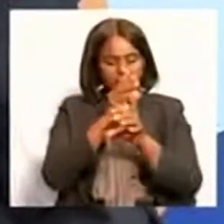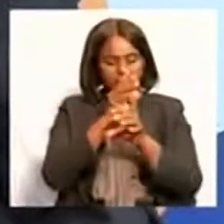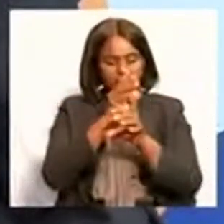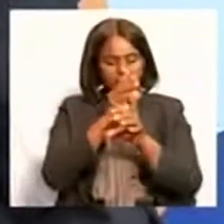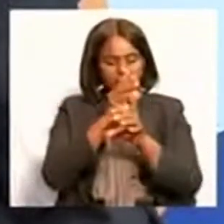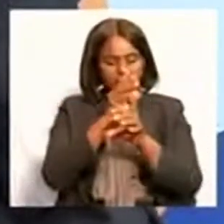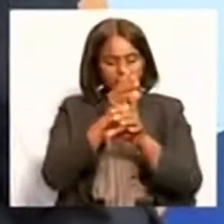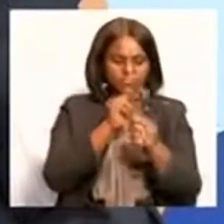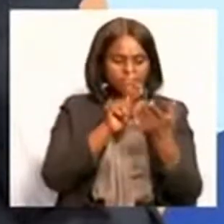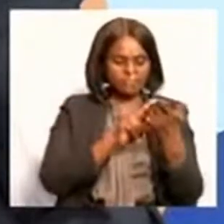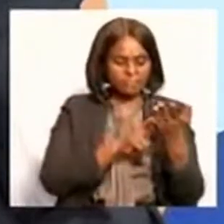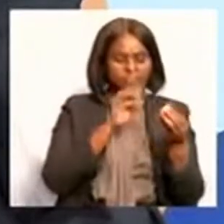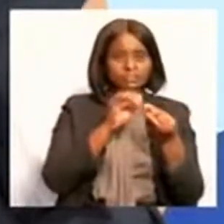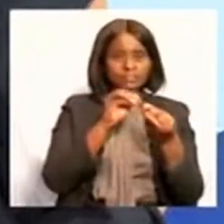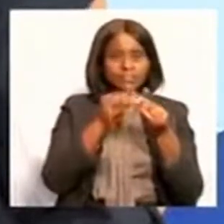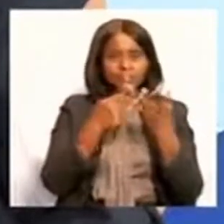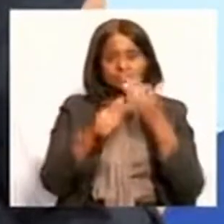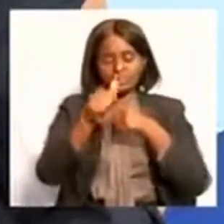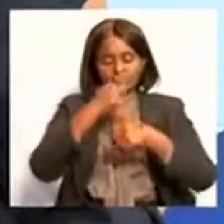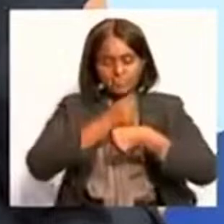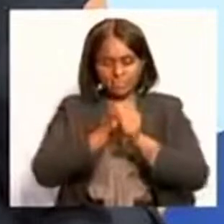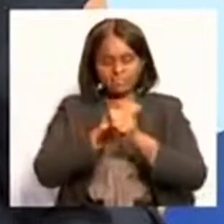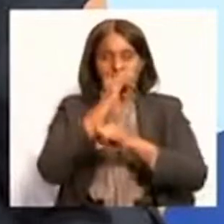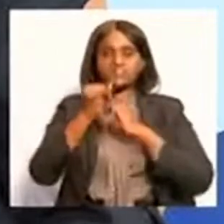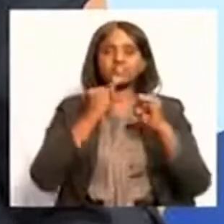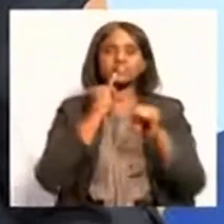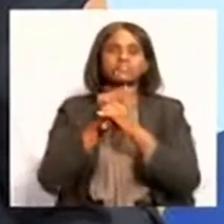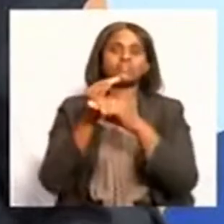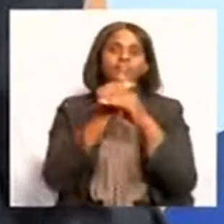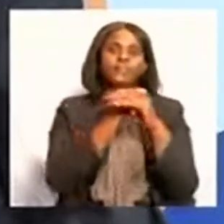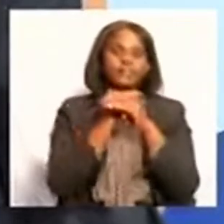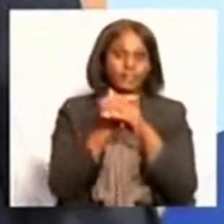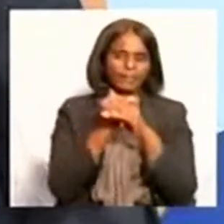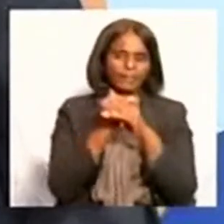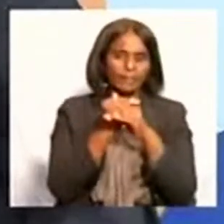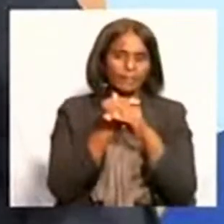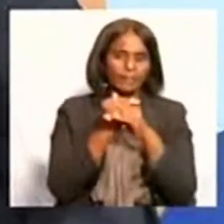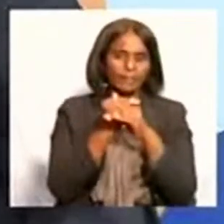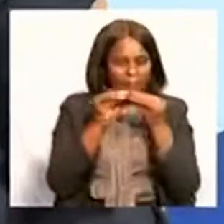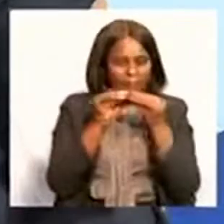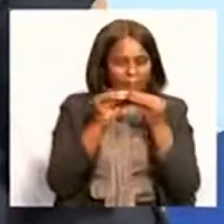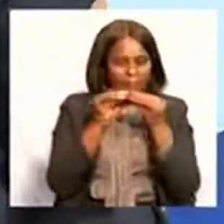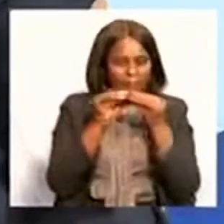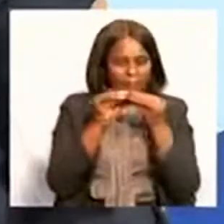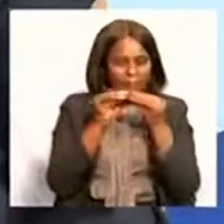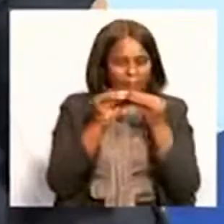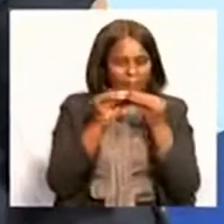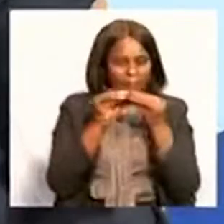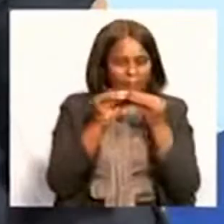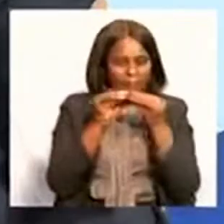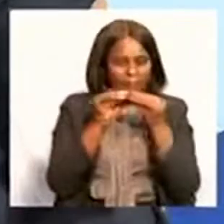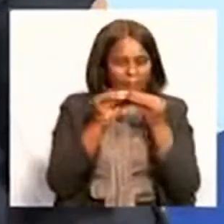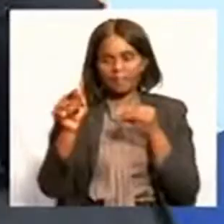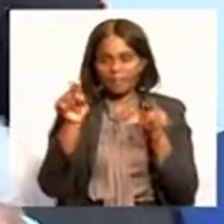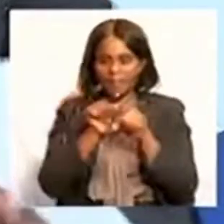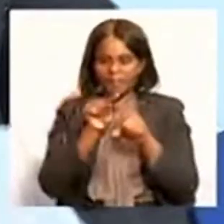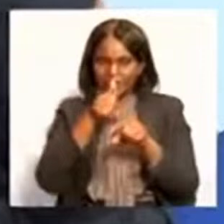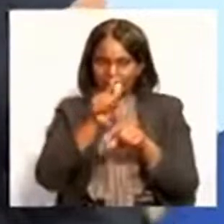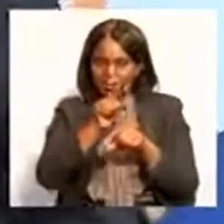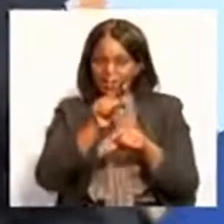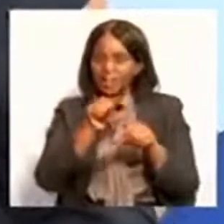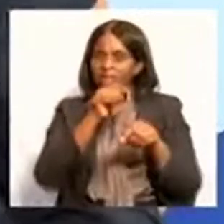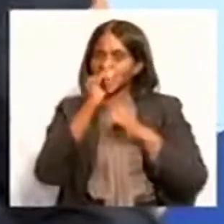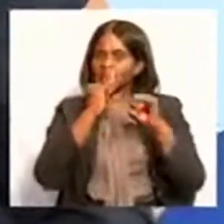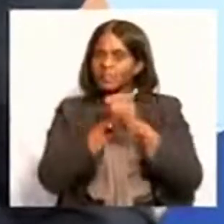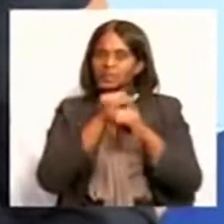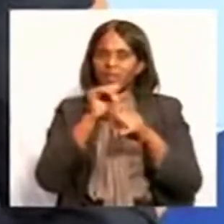quality of reports that we produce, are of international standards. Furthermore, Office of the Auditor General also belongs to a regional body